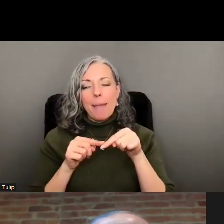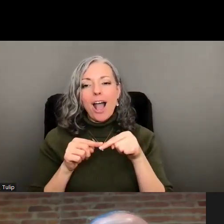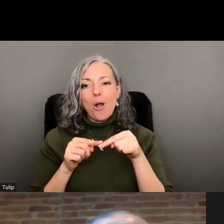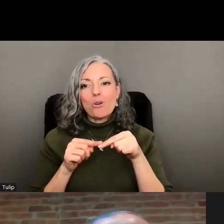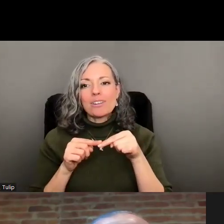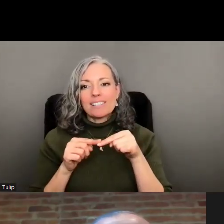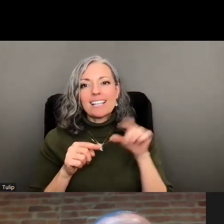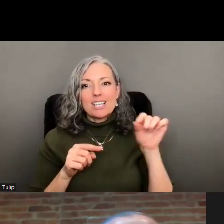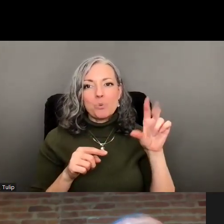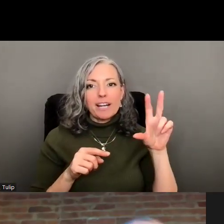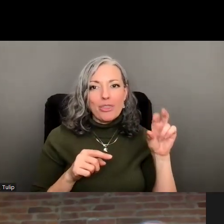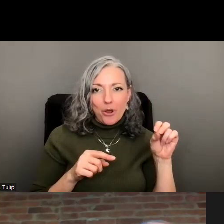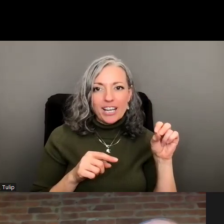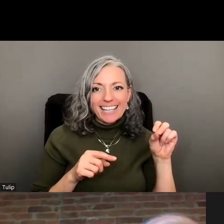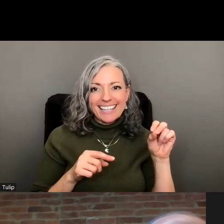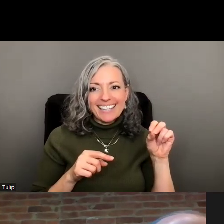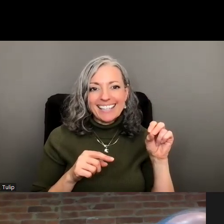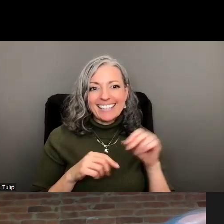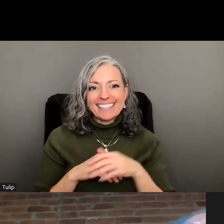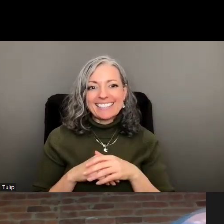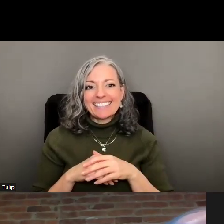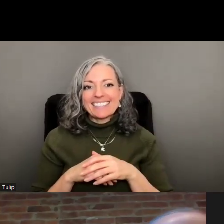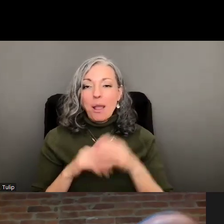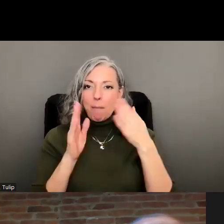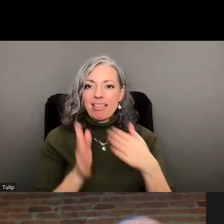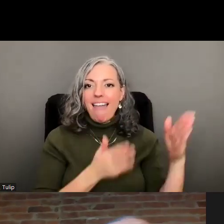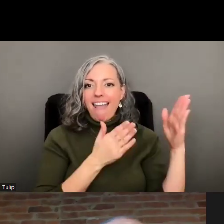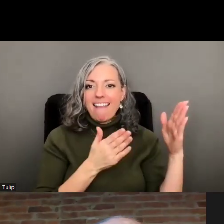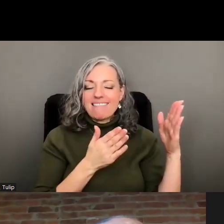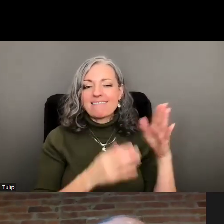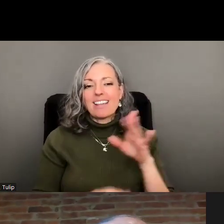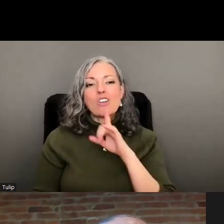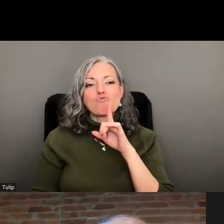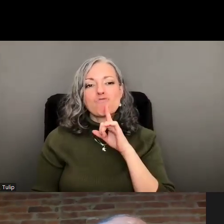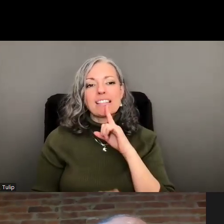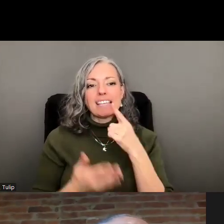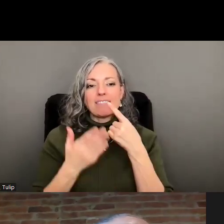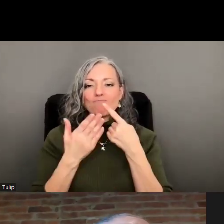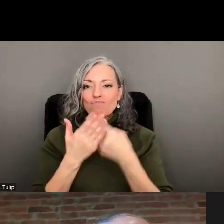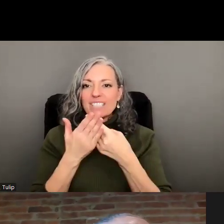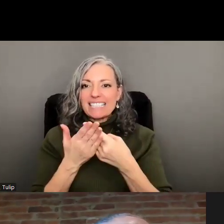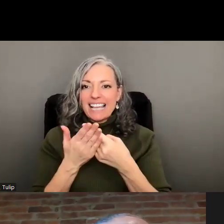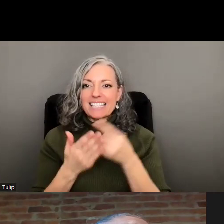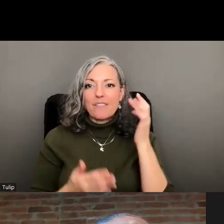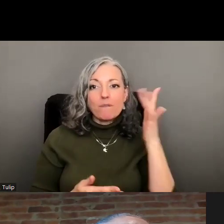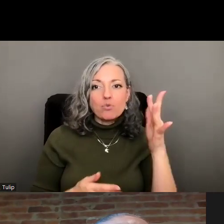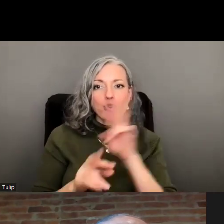the 2030 strategic plan, and to really talk about what makes a